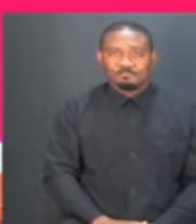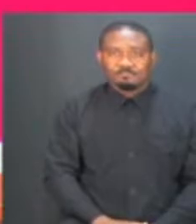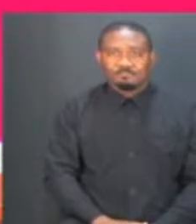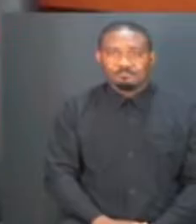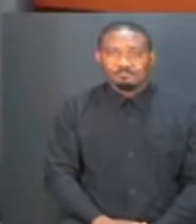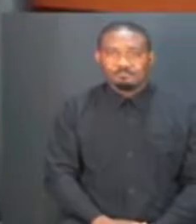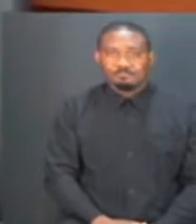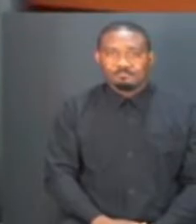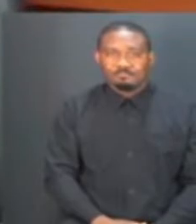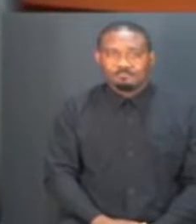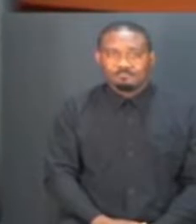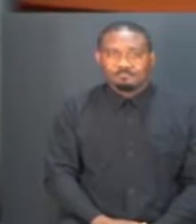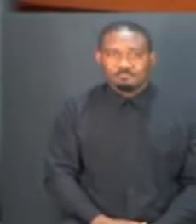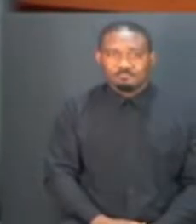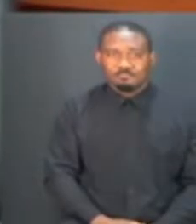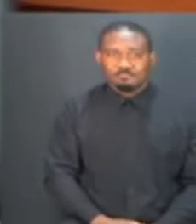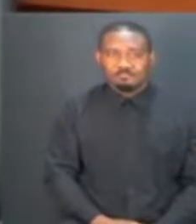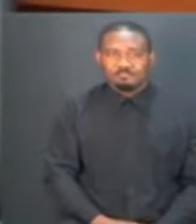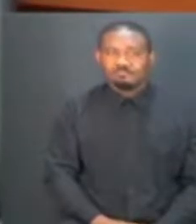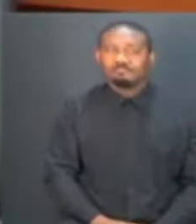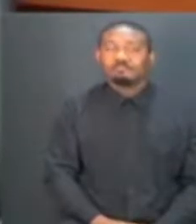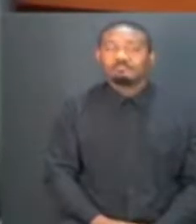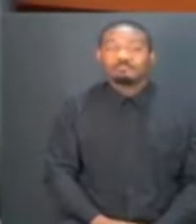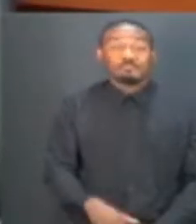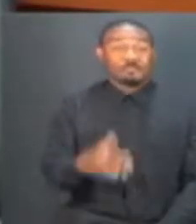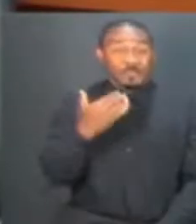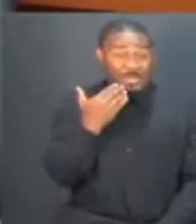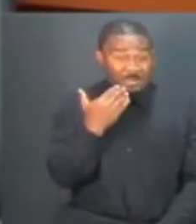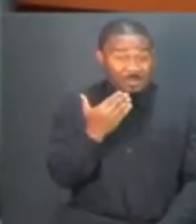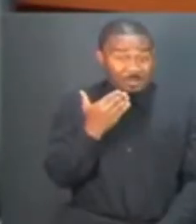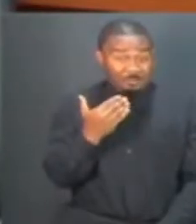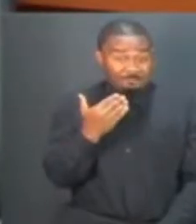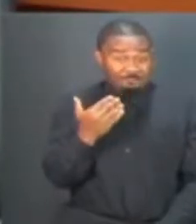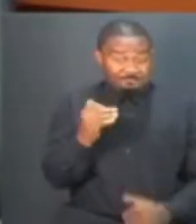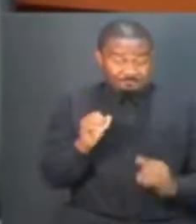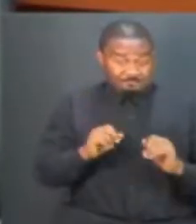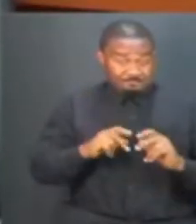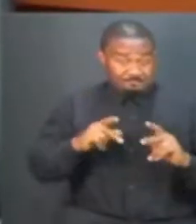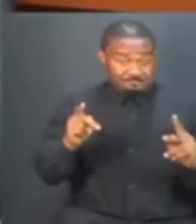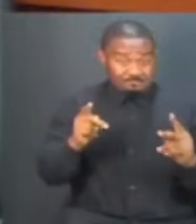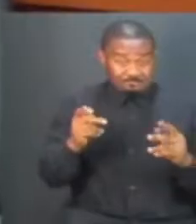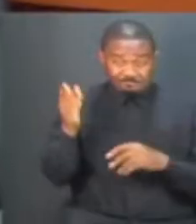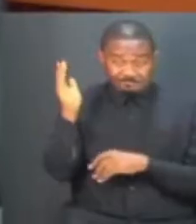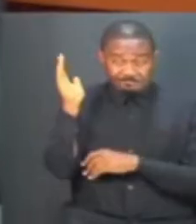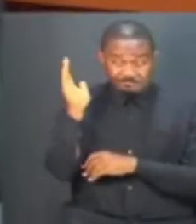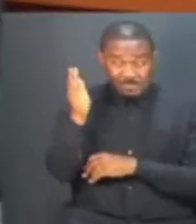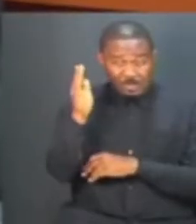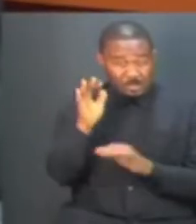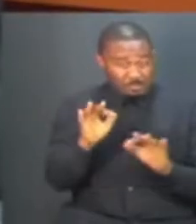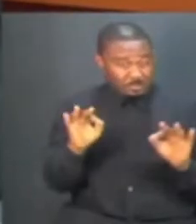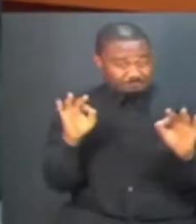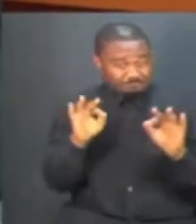Thank you, Mr. Speaker, for giving me the opportunity to make this important statement